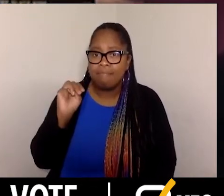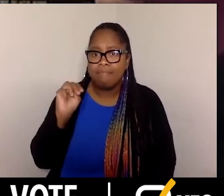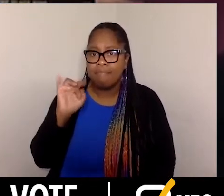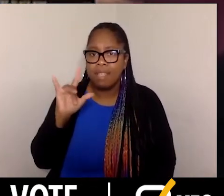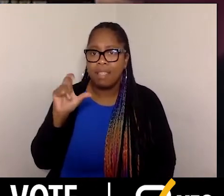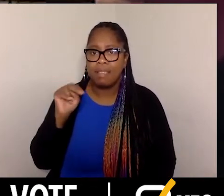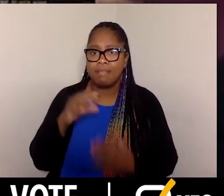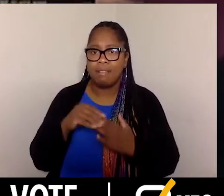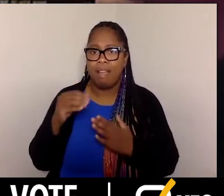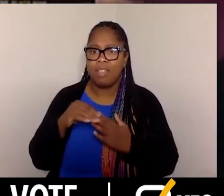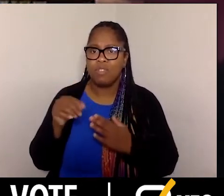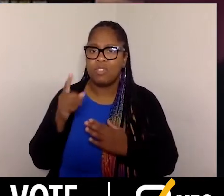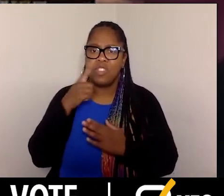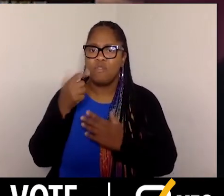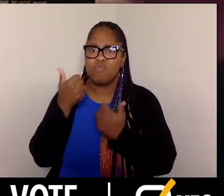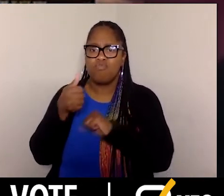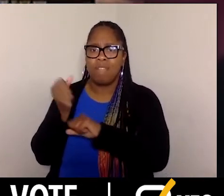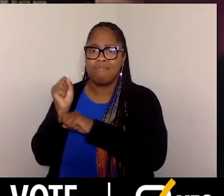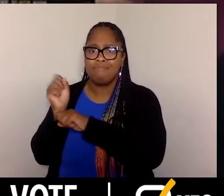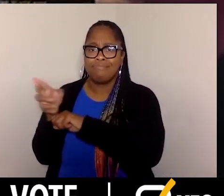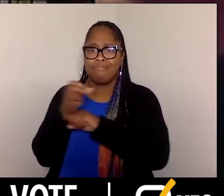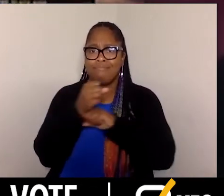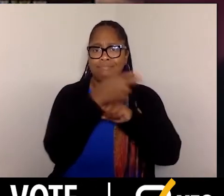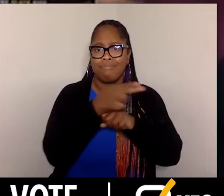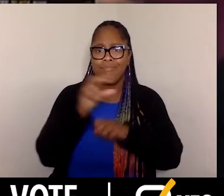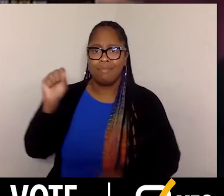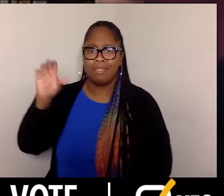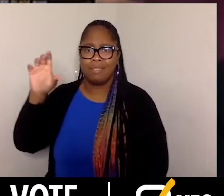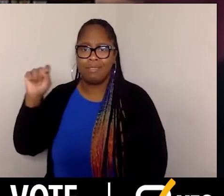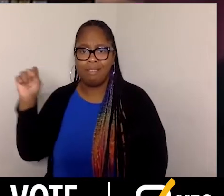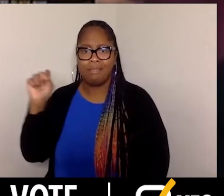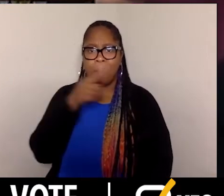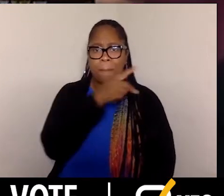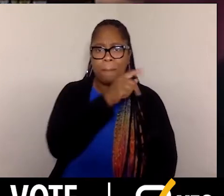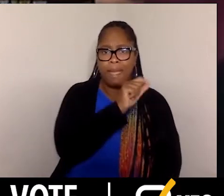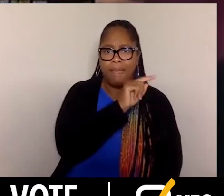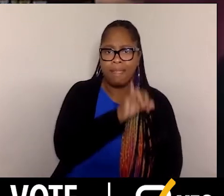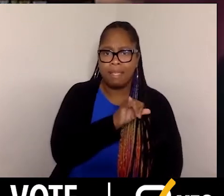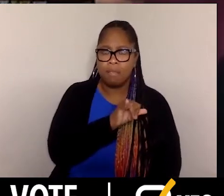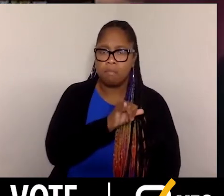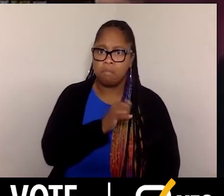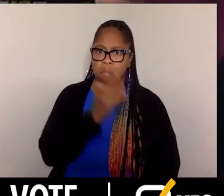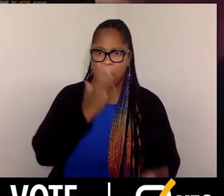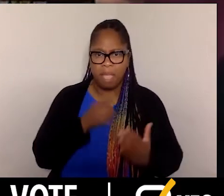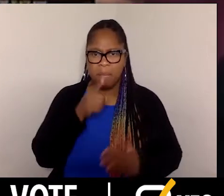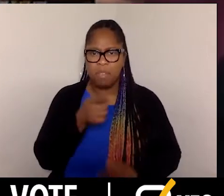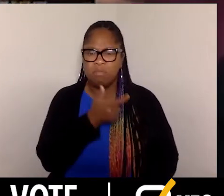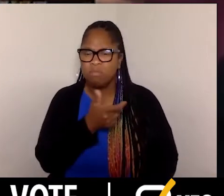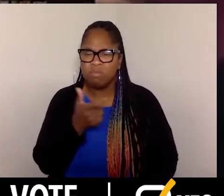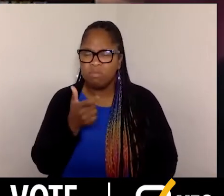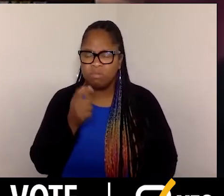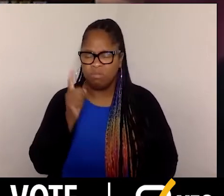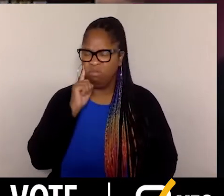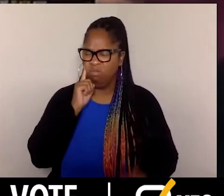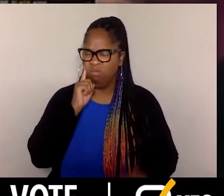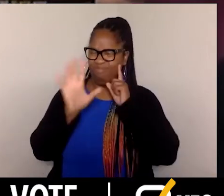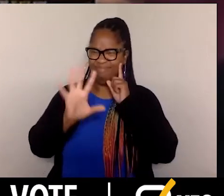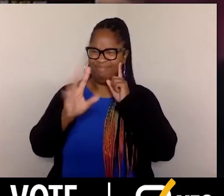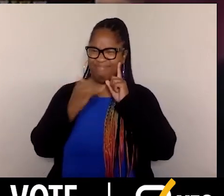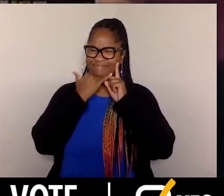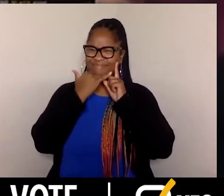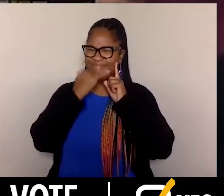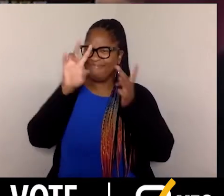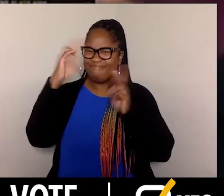defeat Scott and Patty. You may hear misinformation about Proposition